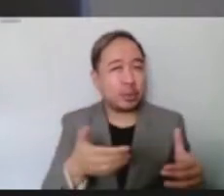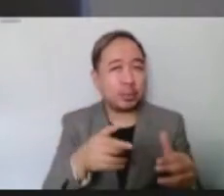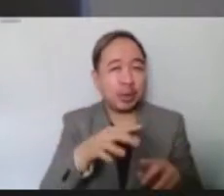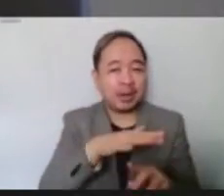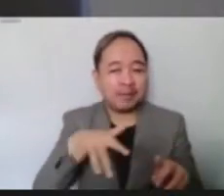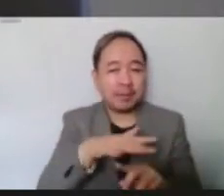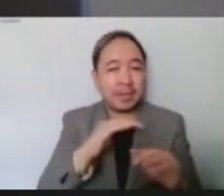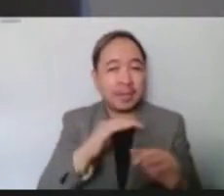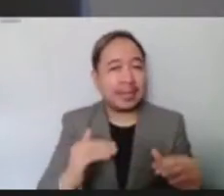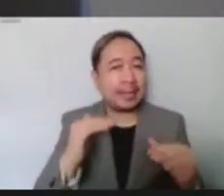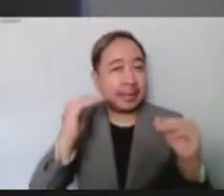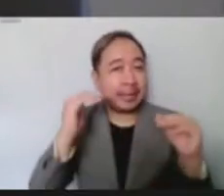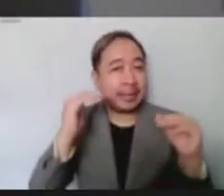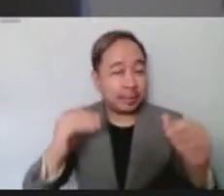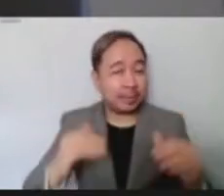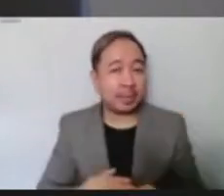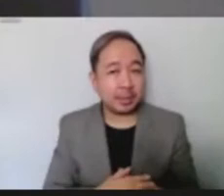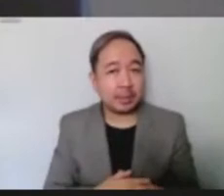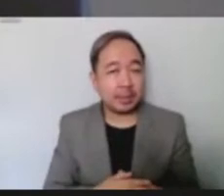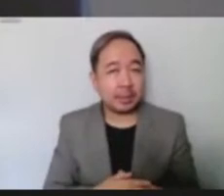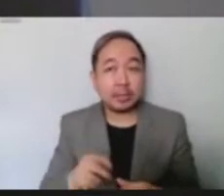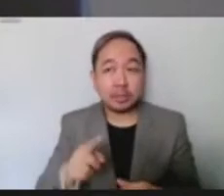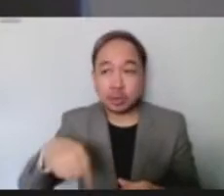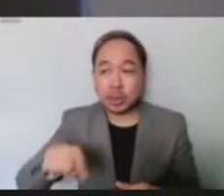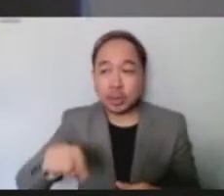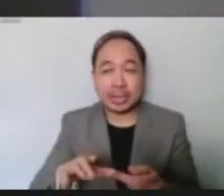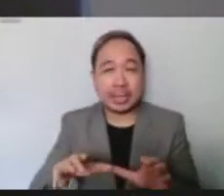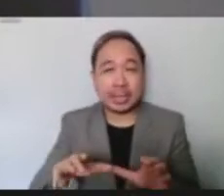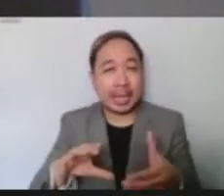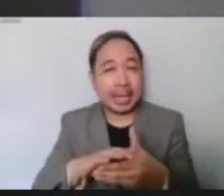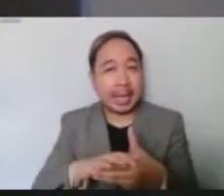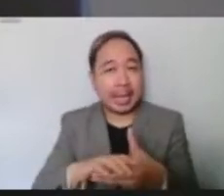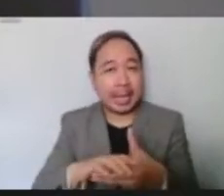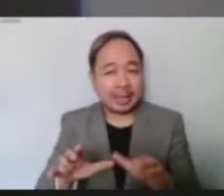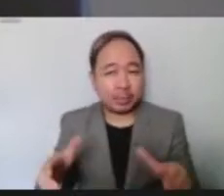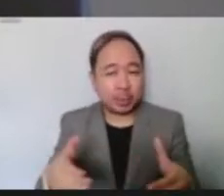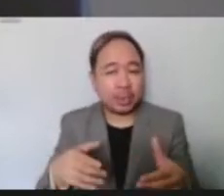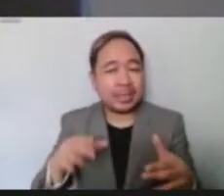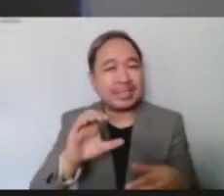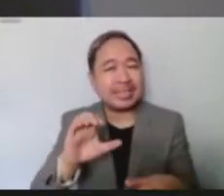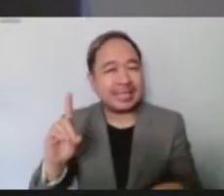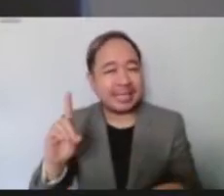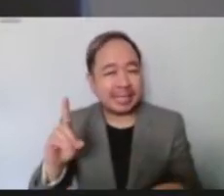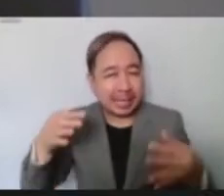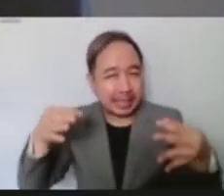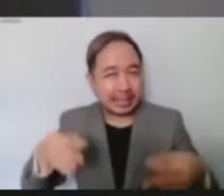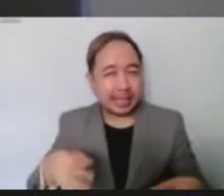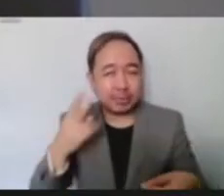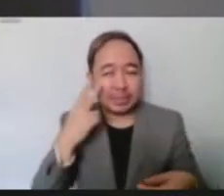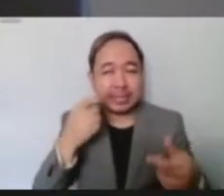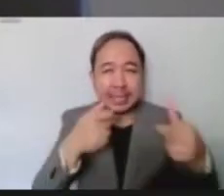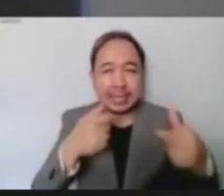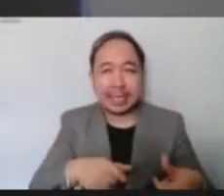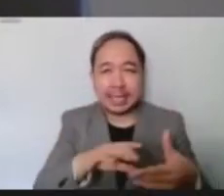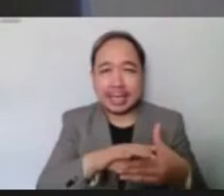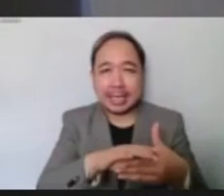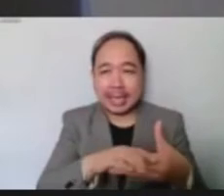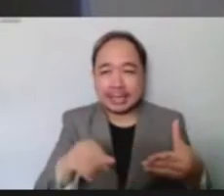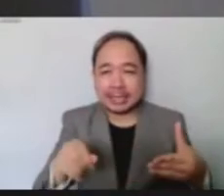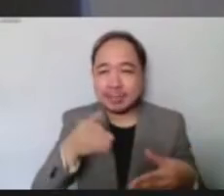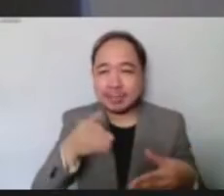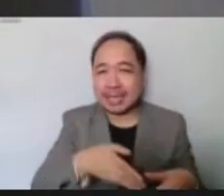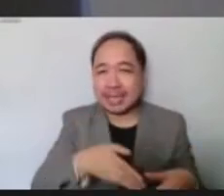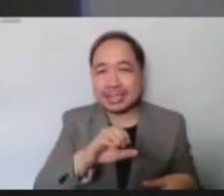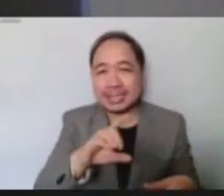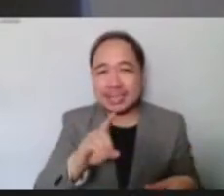may take that the committee decides to adopt these as contained in document is kept slash CED